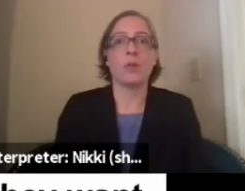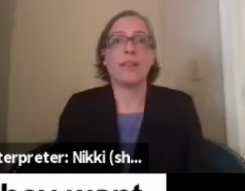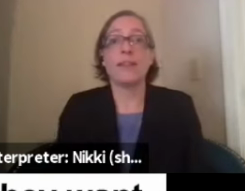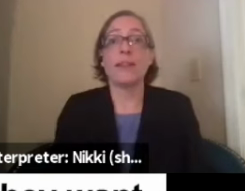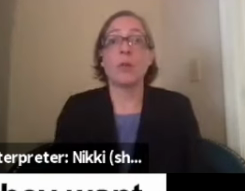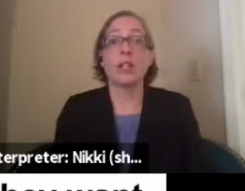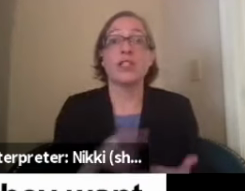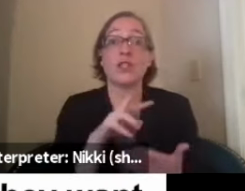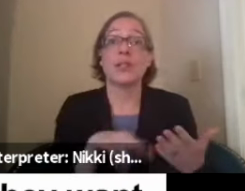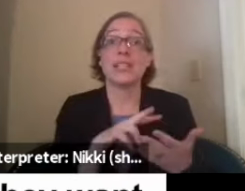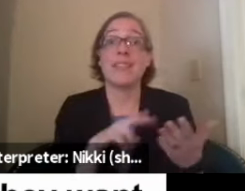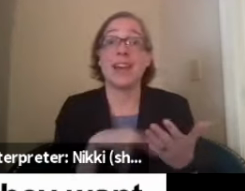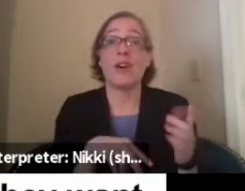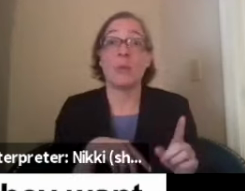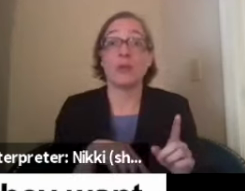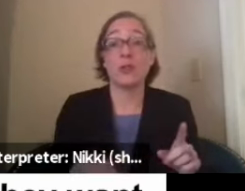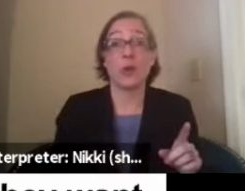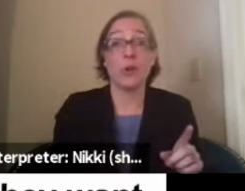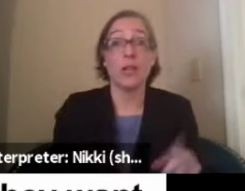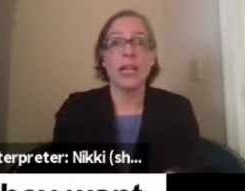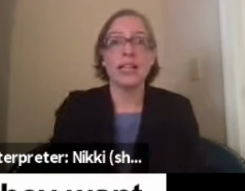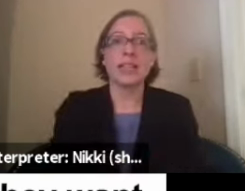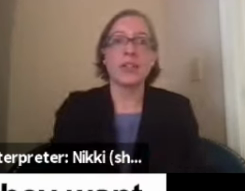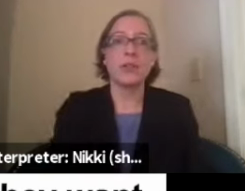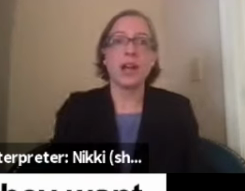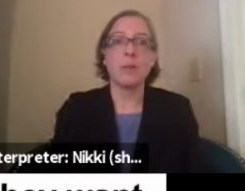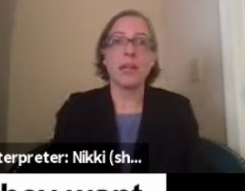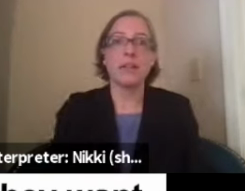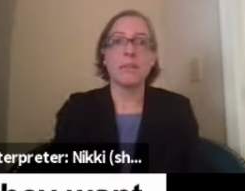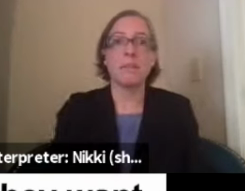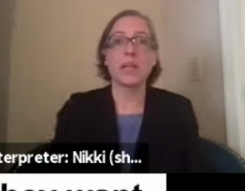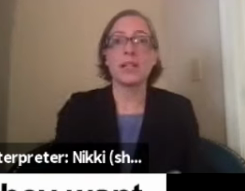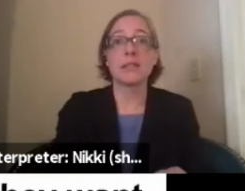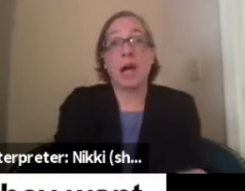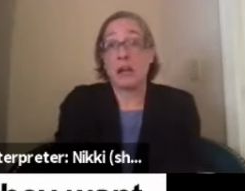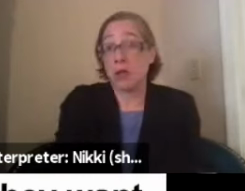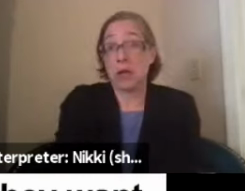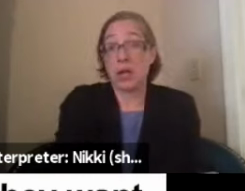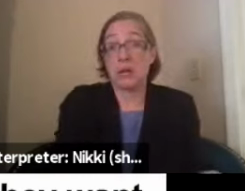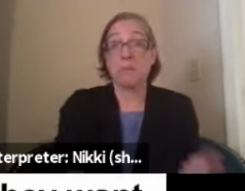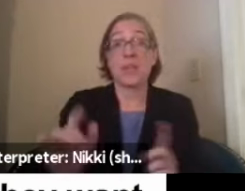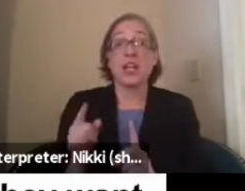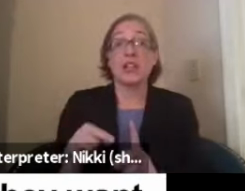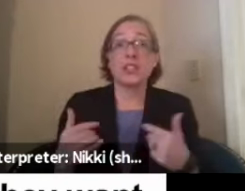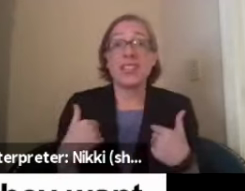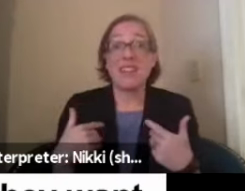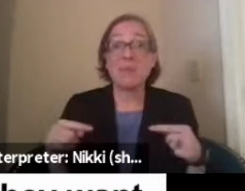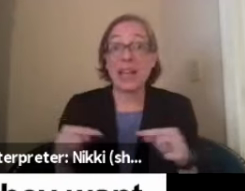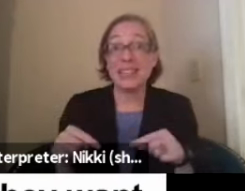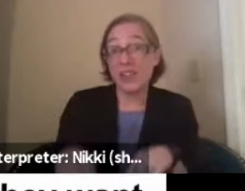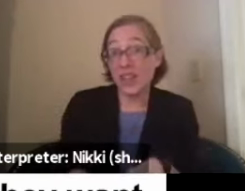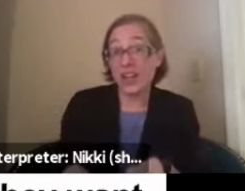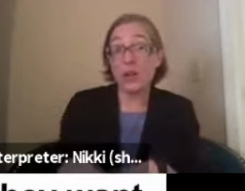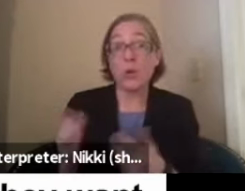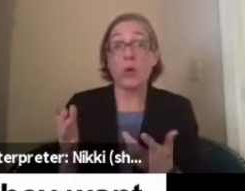like the only thing that they want to do is give out birth control. It's like you can come in because I don't know, you're just having